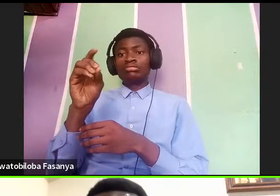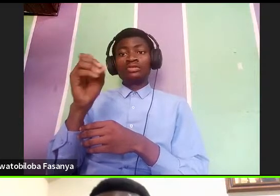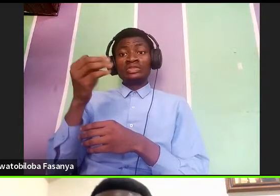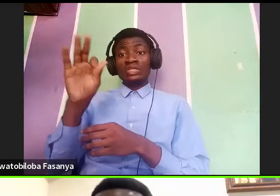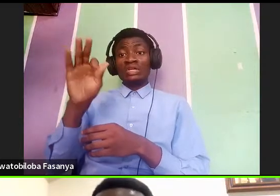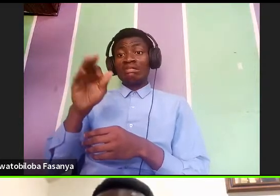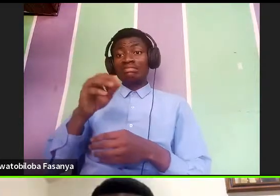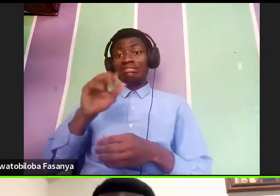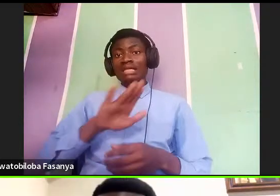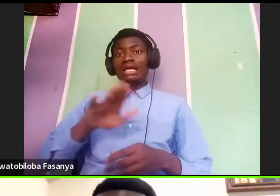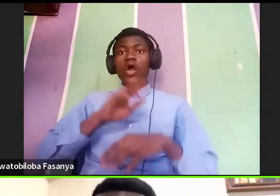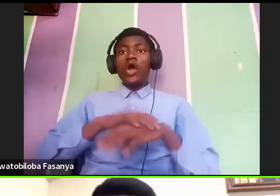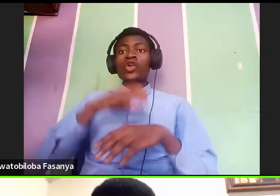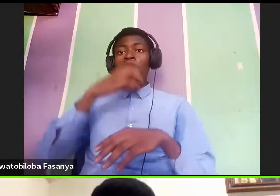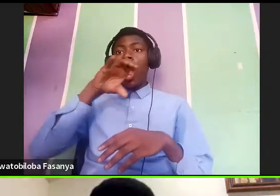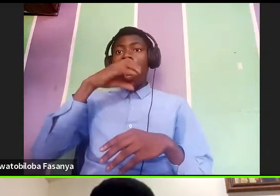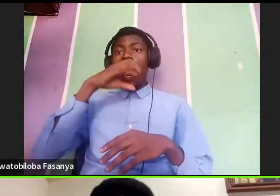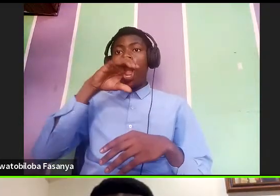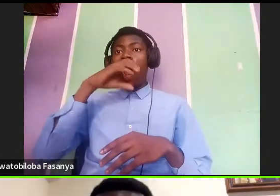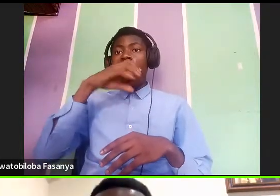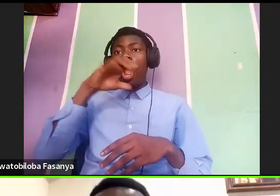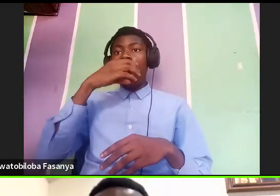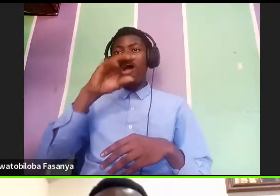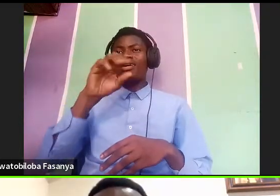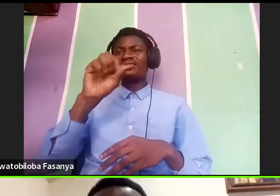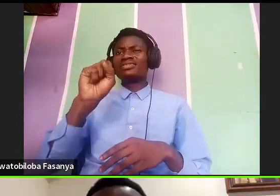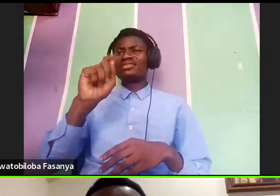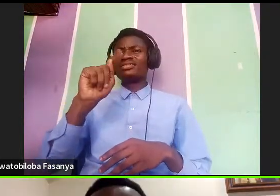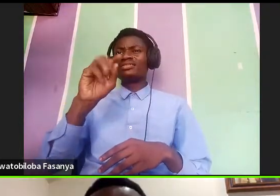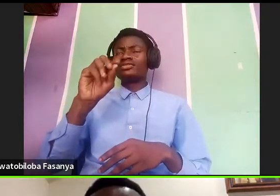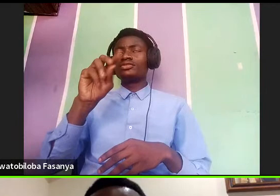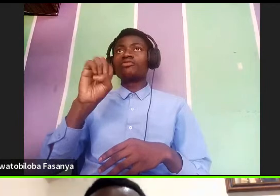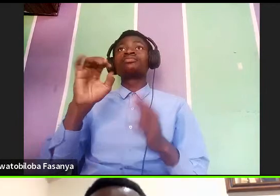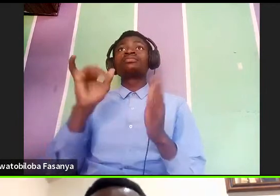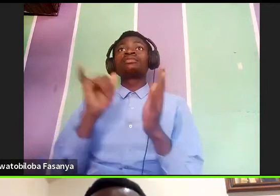told me was that they were treating her for malaria. And